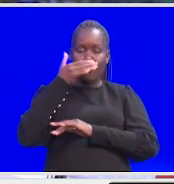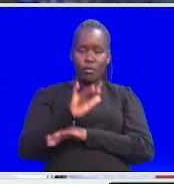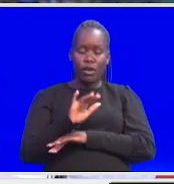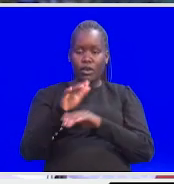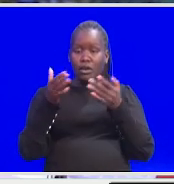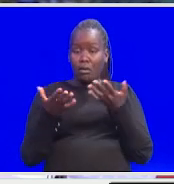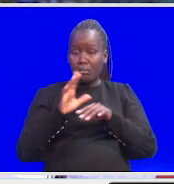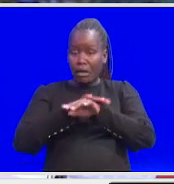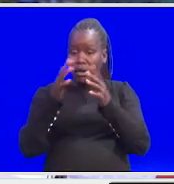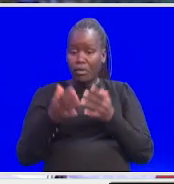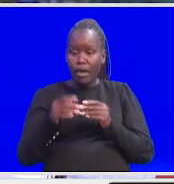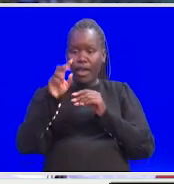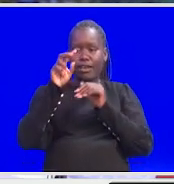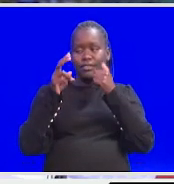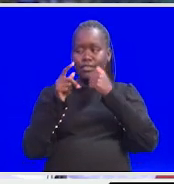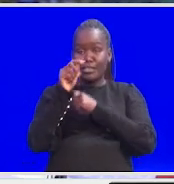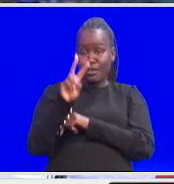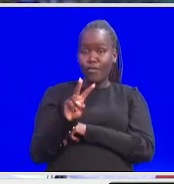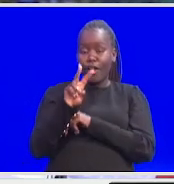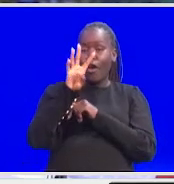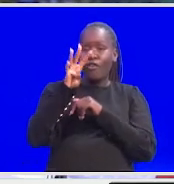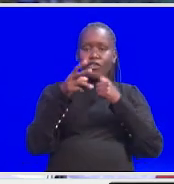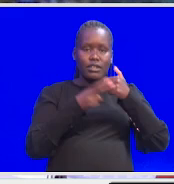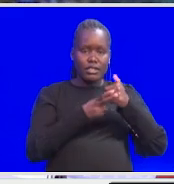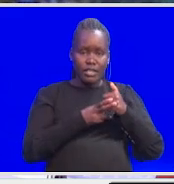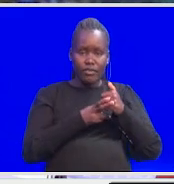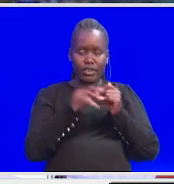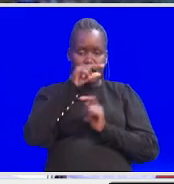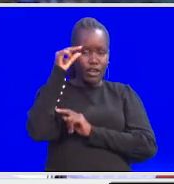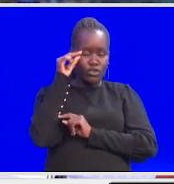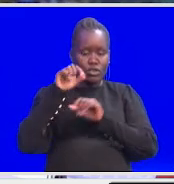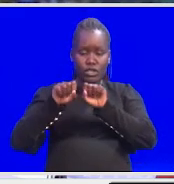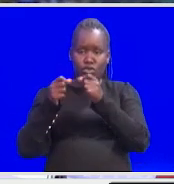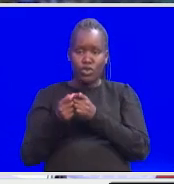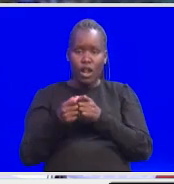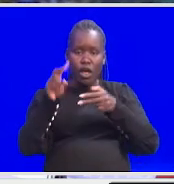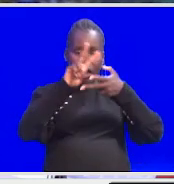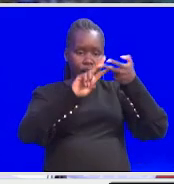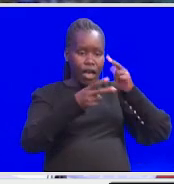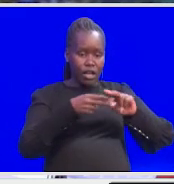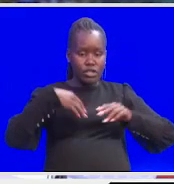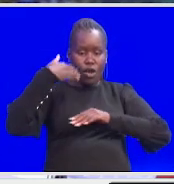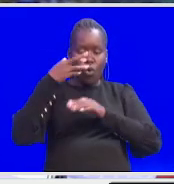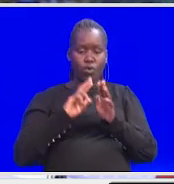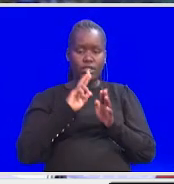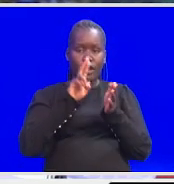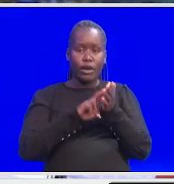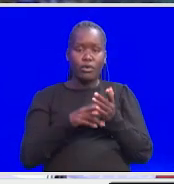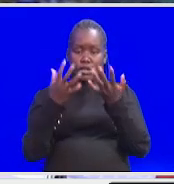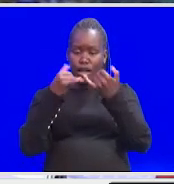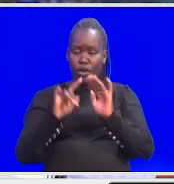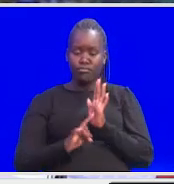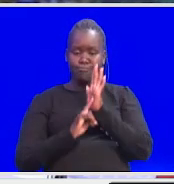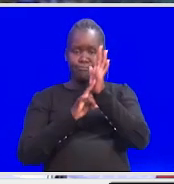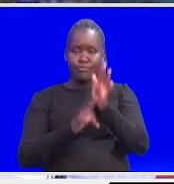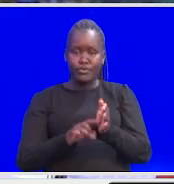News. You can post to me directly at George_Maringa_ across the socials. Use the hashtag Daily Report. Let's get the show on